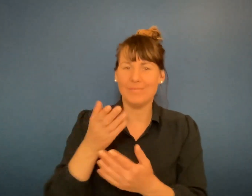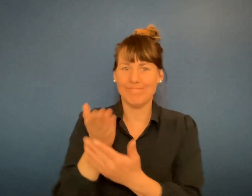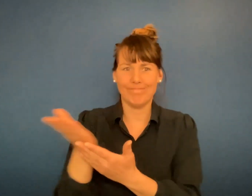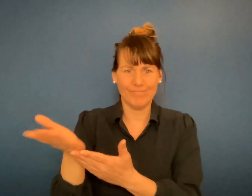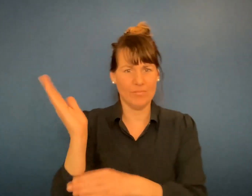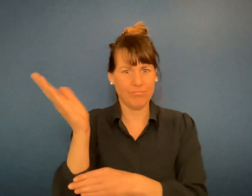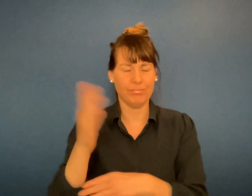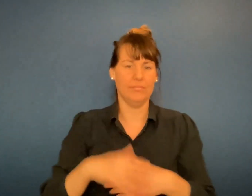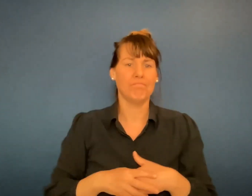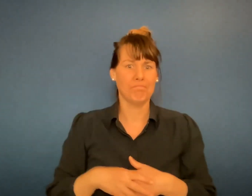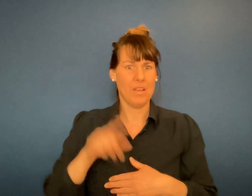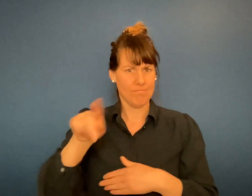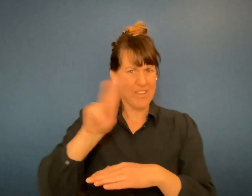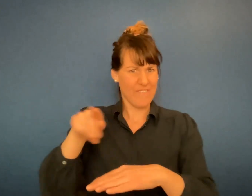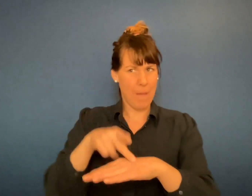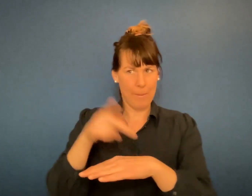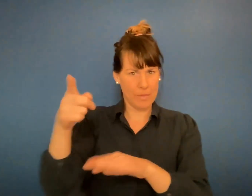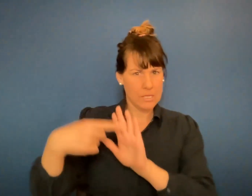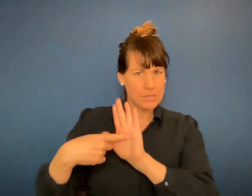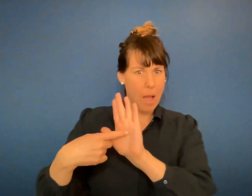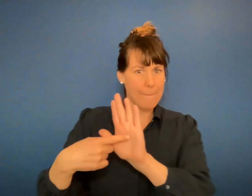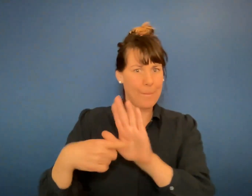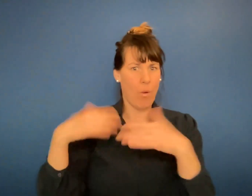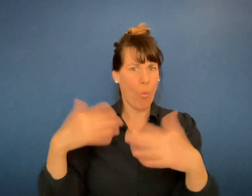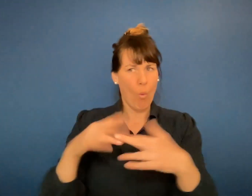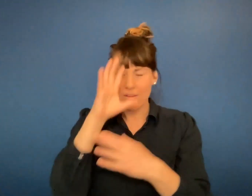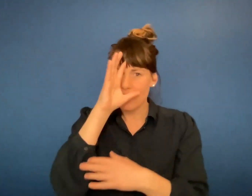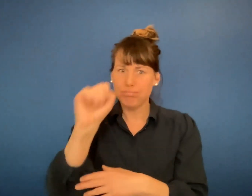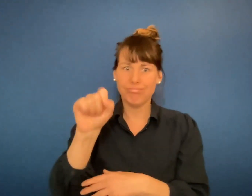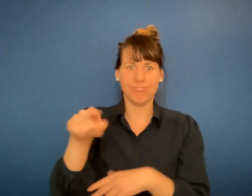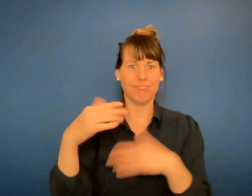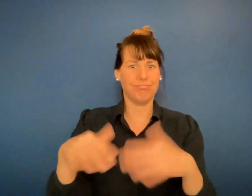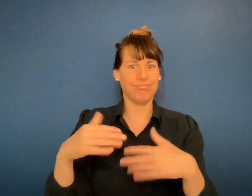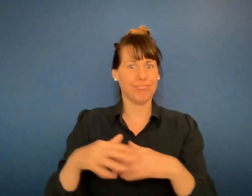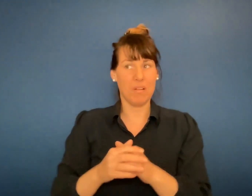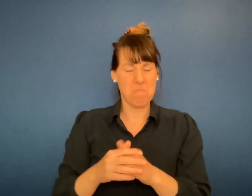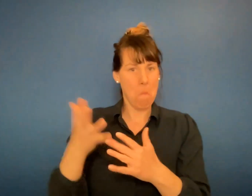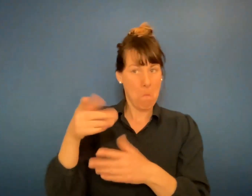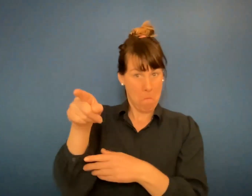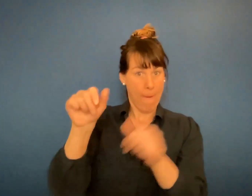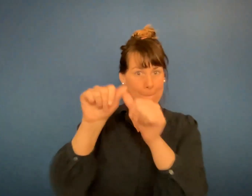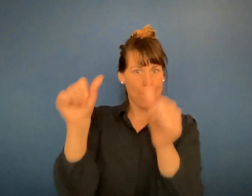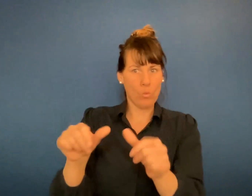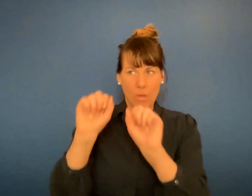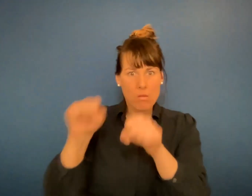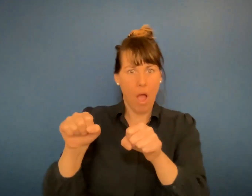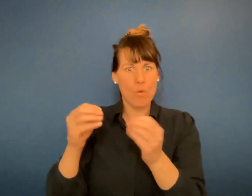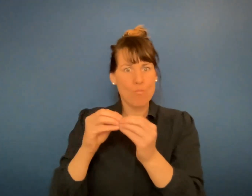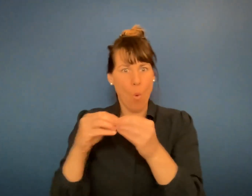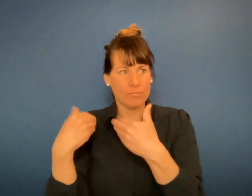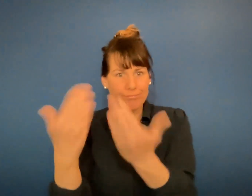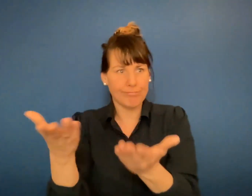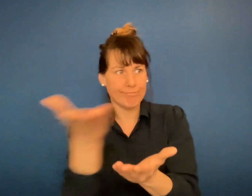track that we are in, that we hope to be in. Now we are going to be joined by Mr.